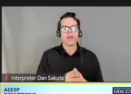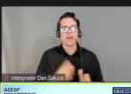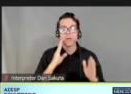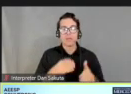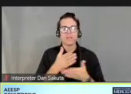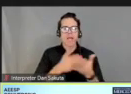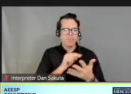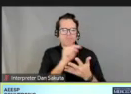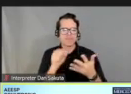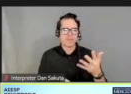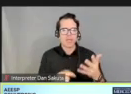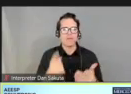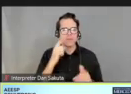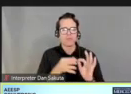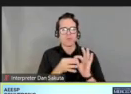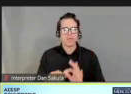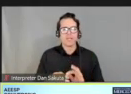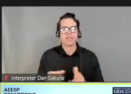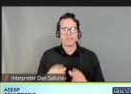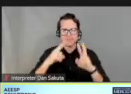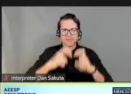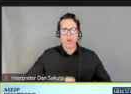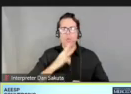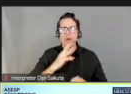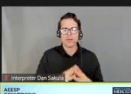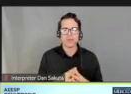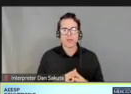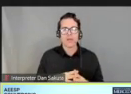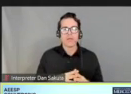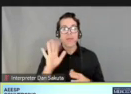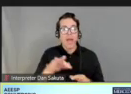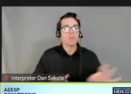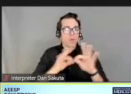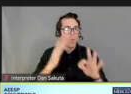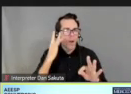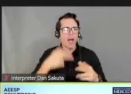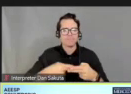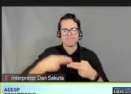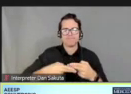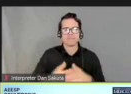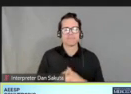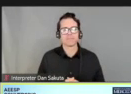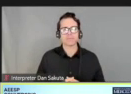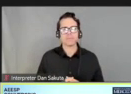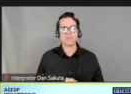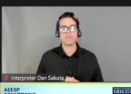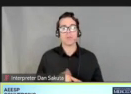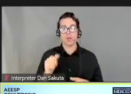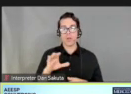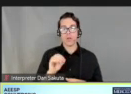nuances with sampling water. Now, why that matters is, next slide, please. After the COVID